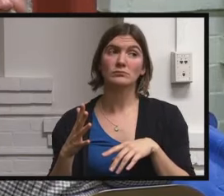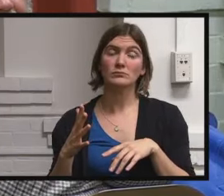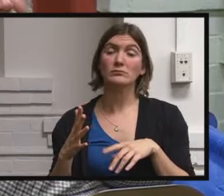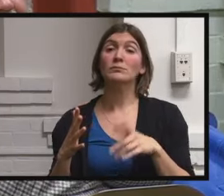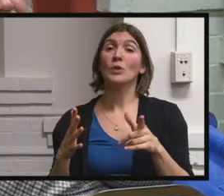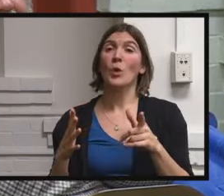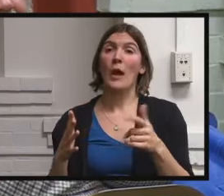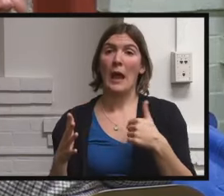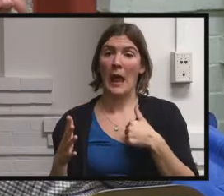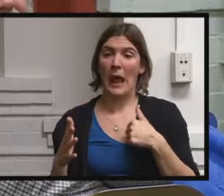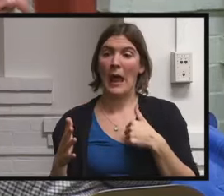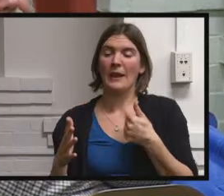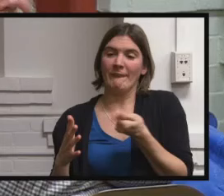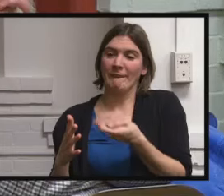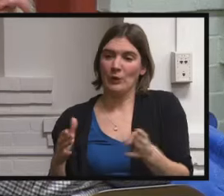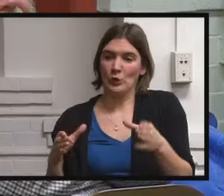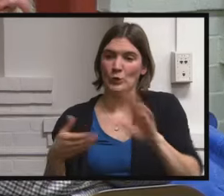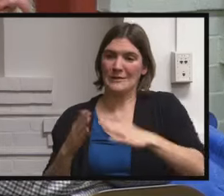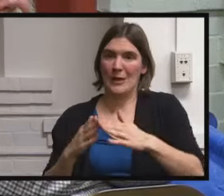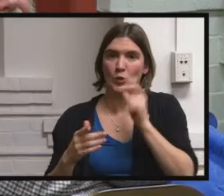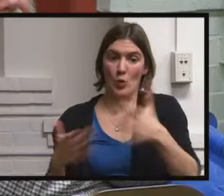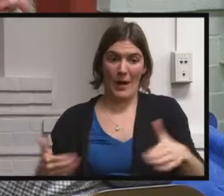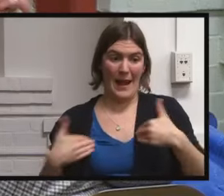group of dump towns,